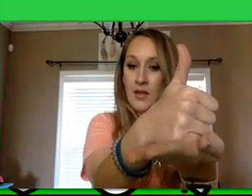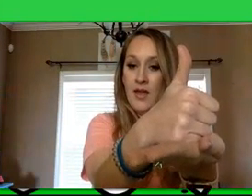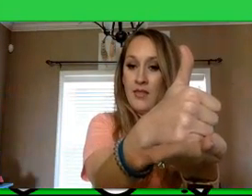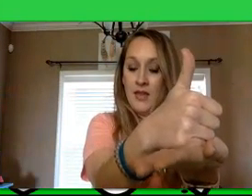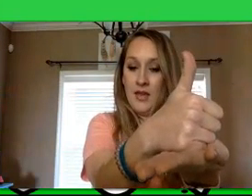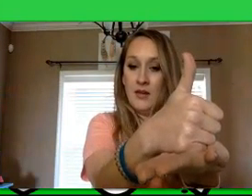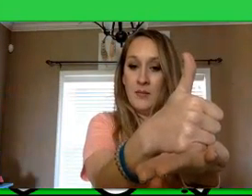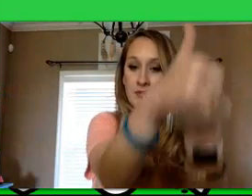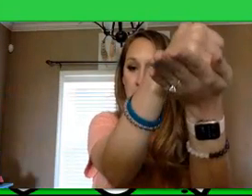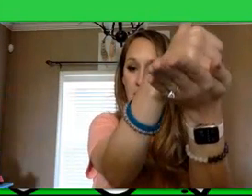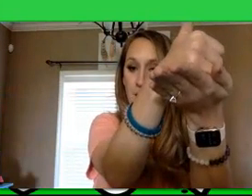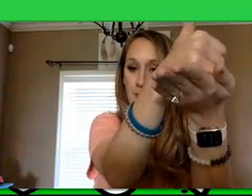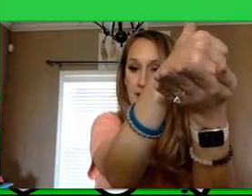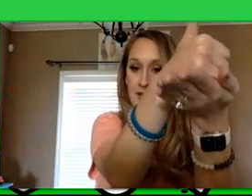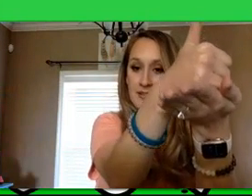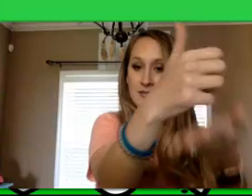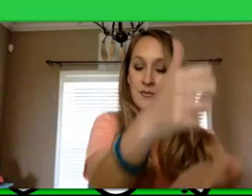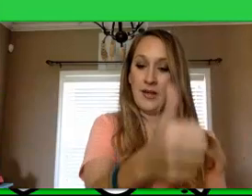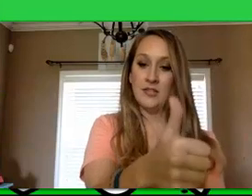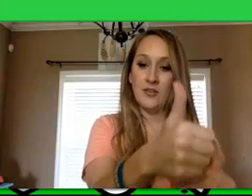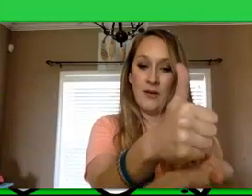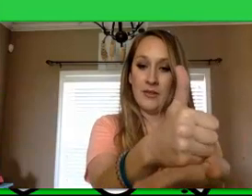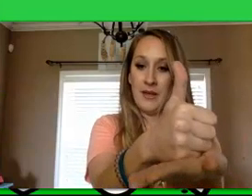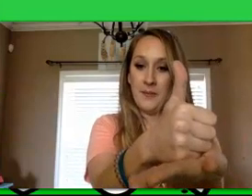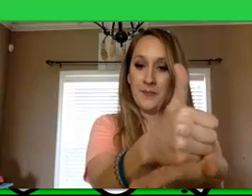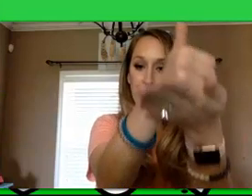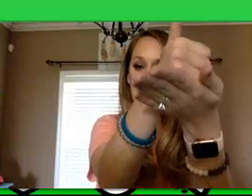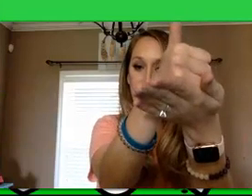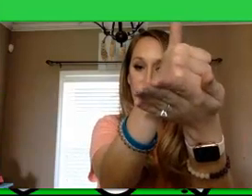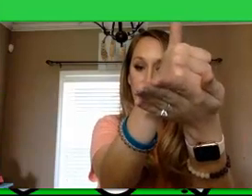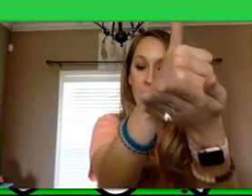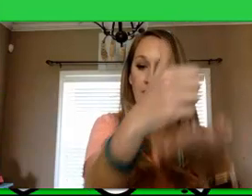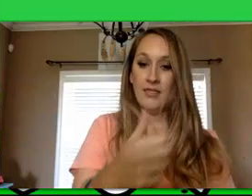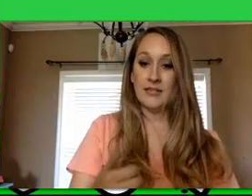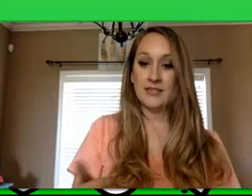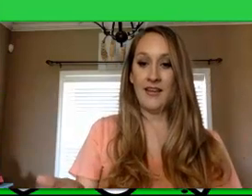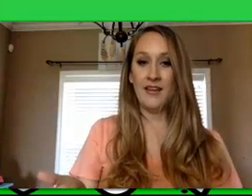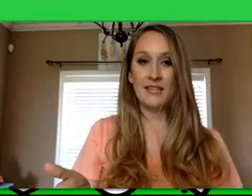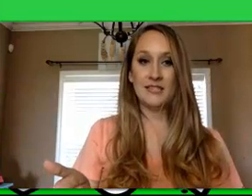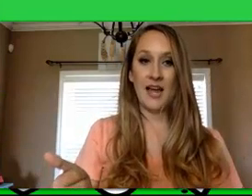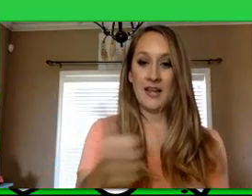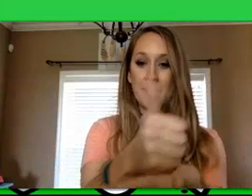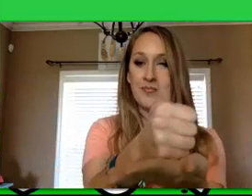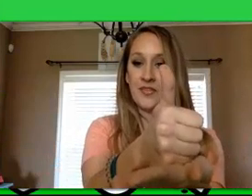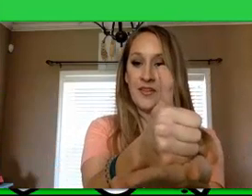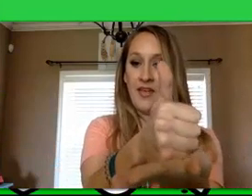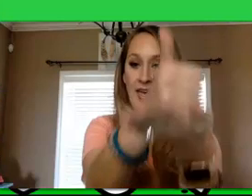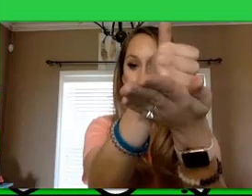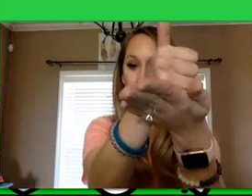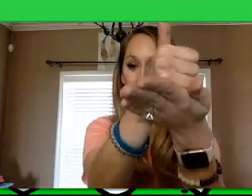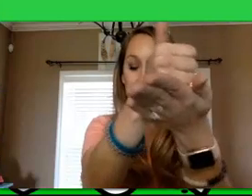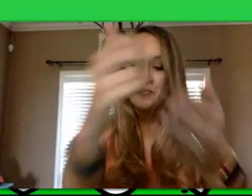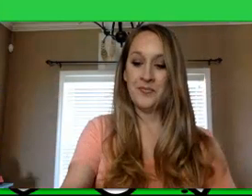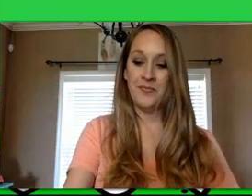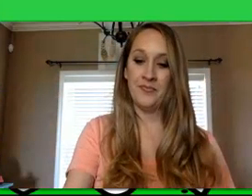palm, and then push up like this. Okay, so do that with me. And let's say it and sign it.